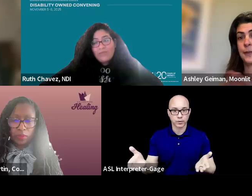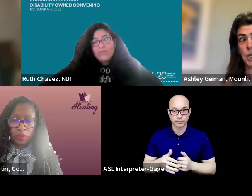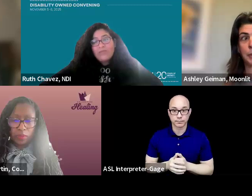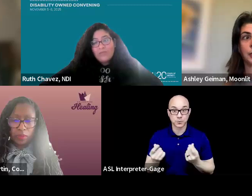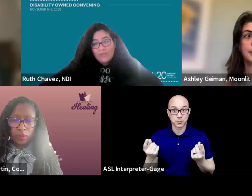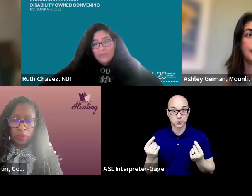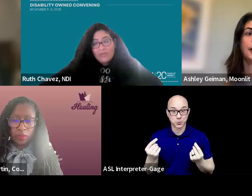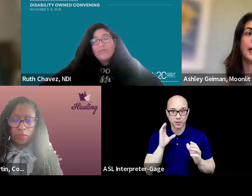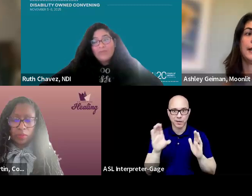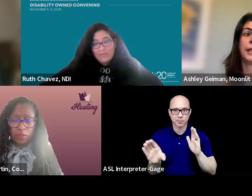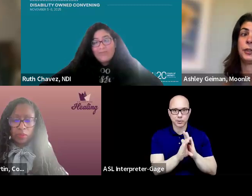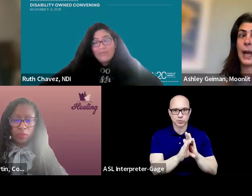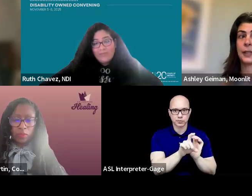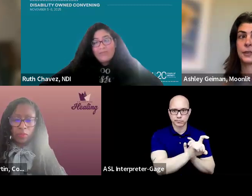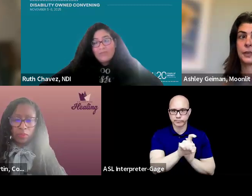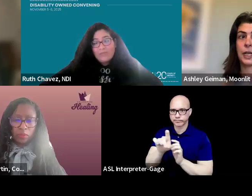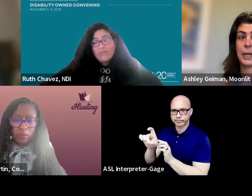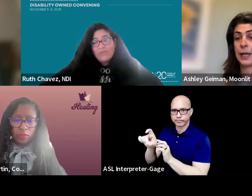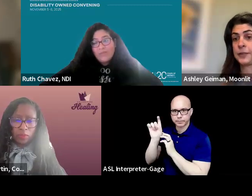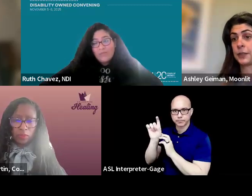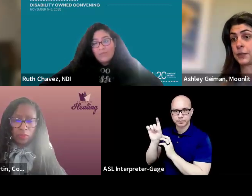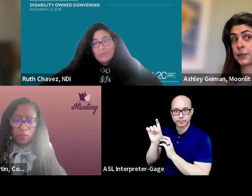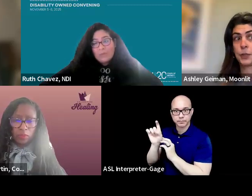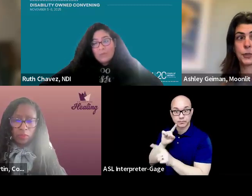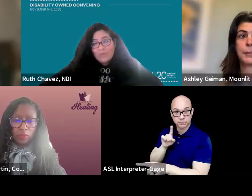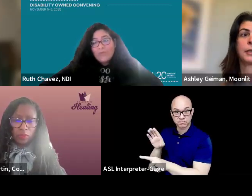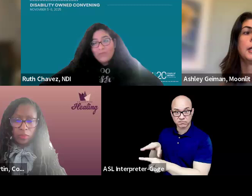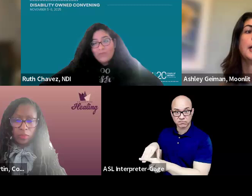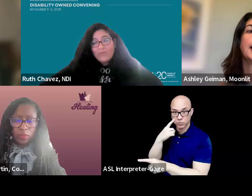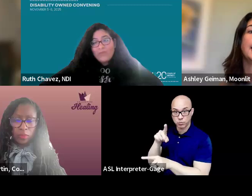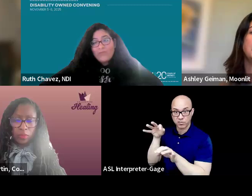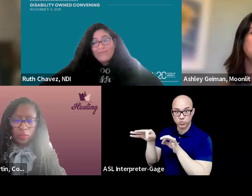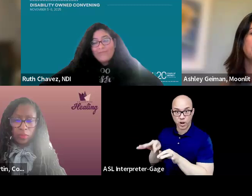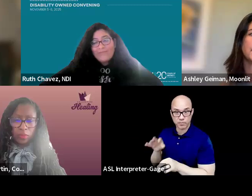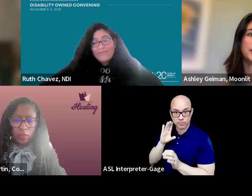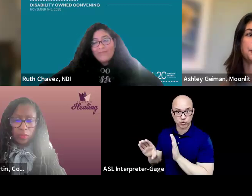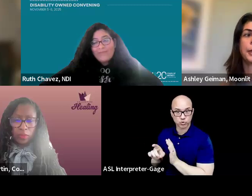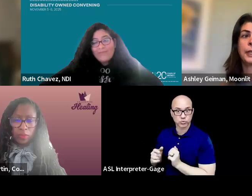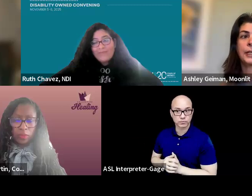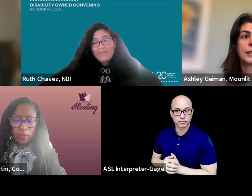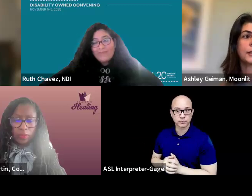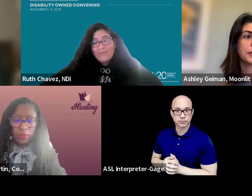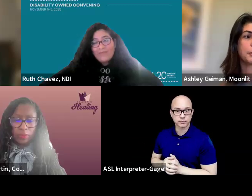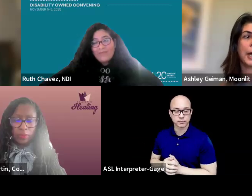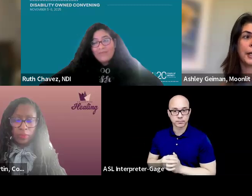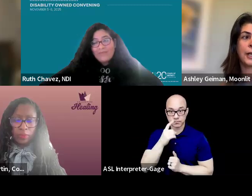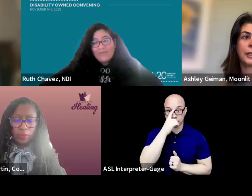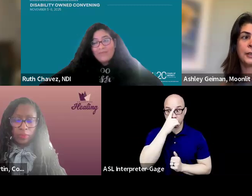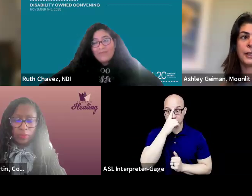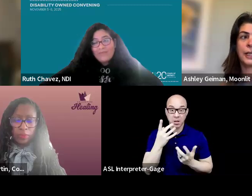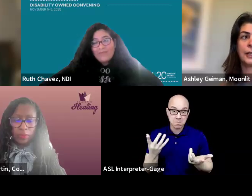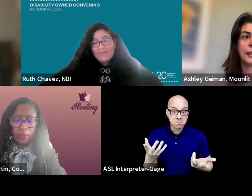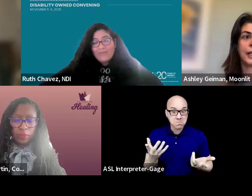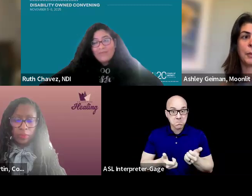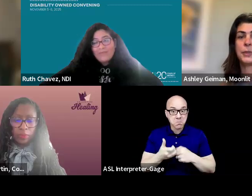photo into the chat box, and then you ask AI just to describe it. It's pretty spot